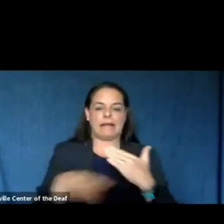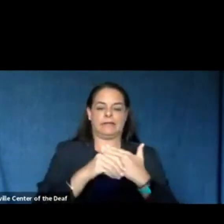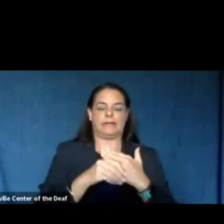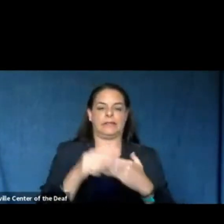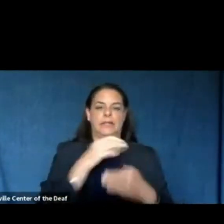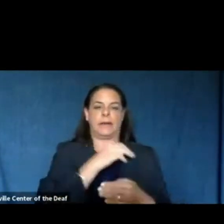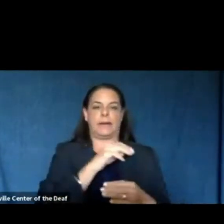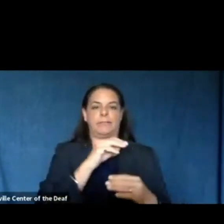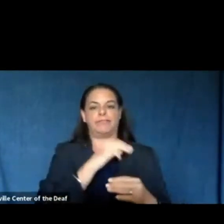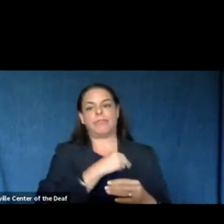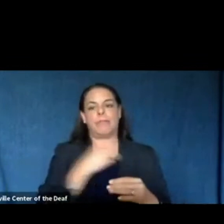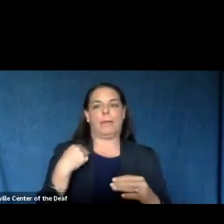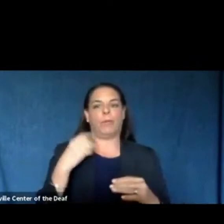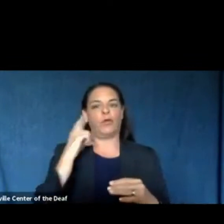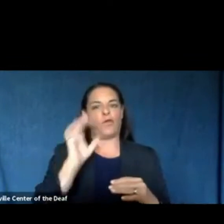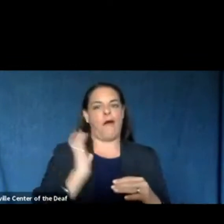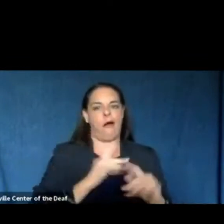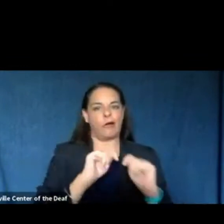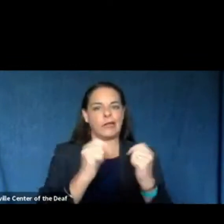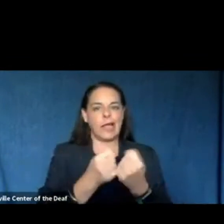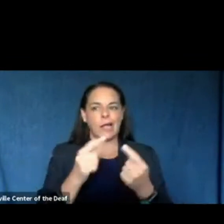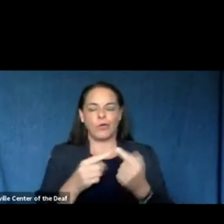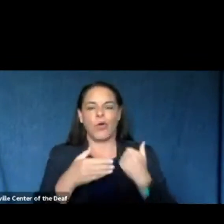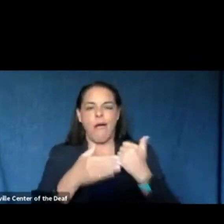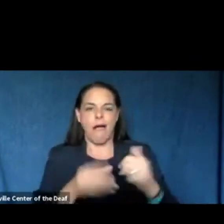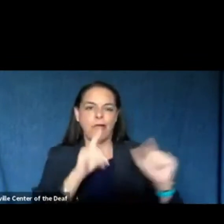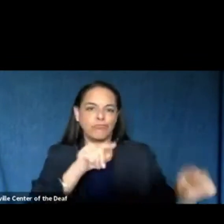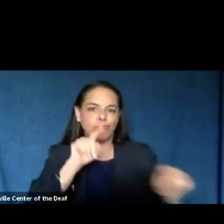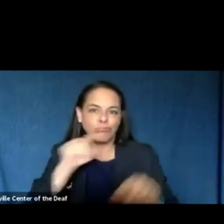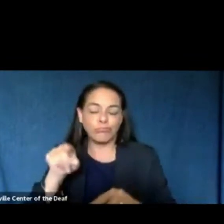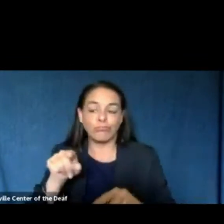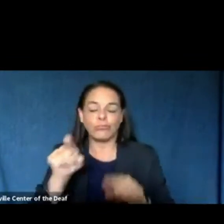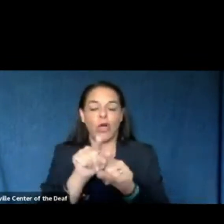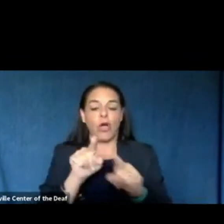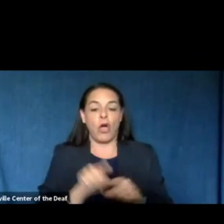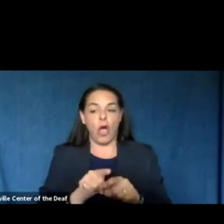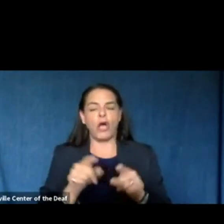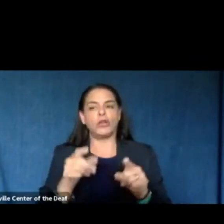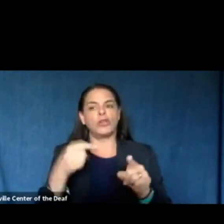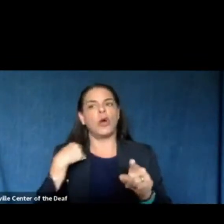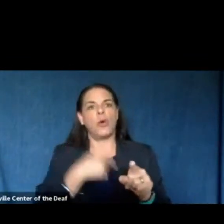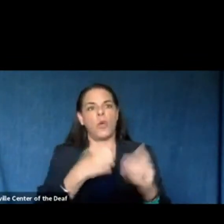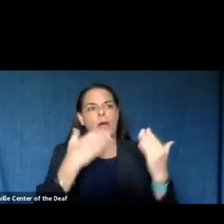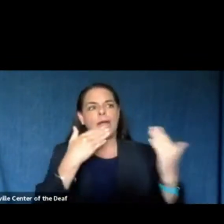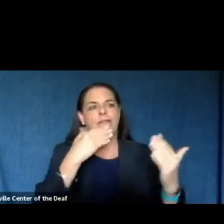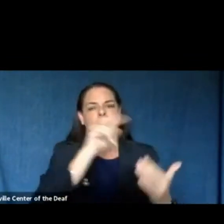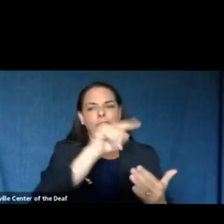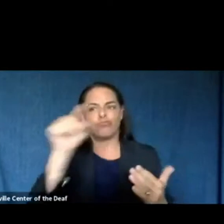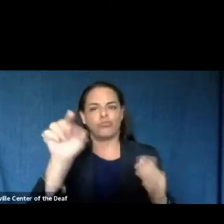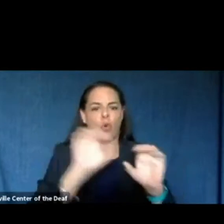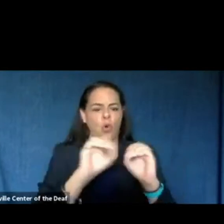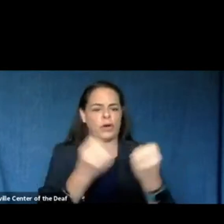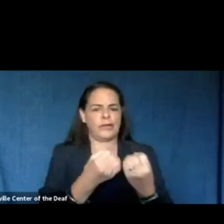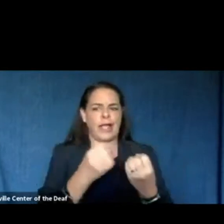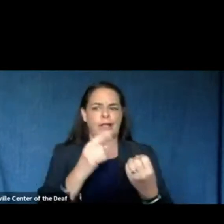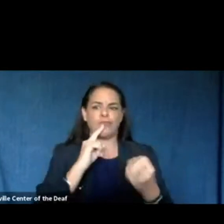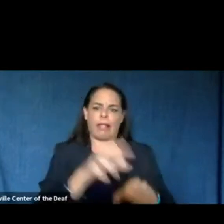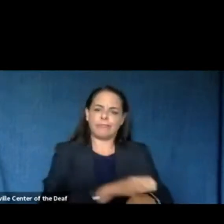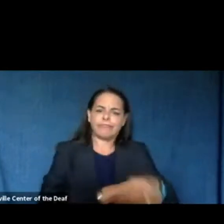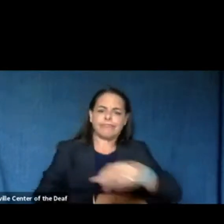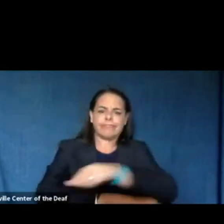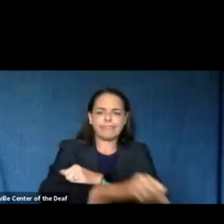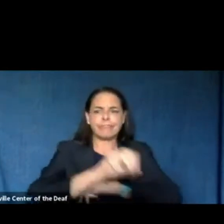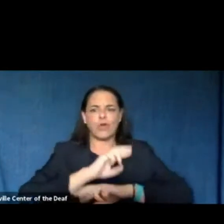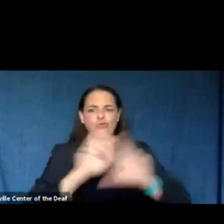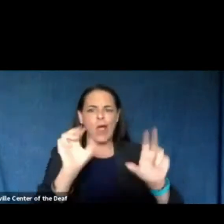also thankful for those in our organization who have stepped up and are serving in a capacity that is new to them. Your assistance is